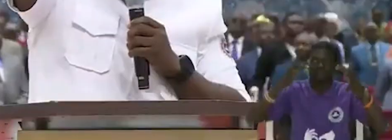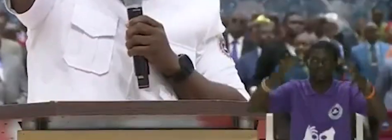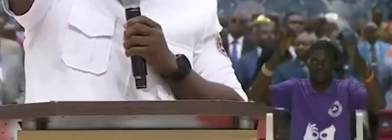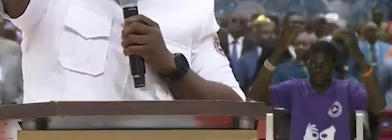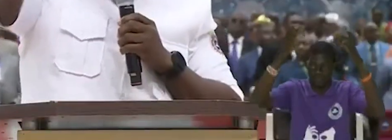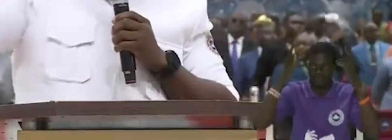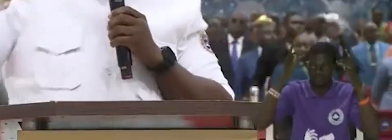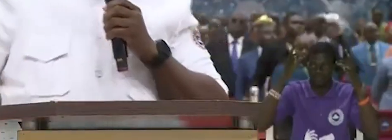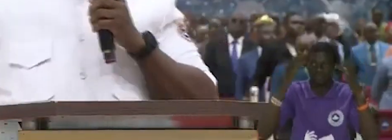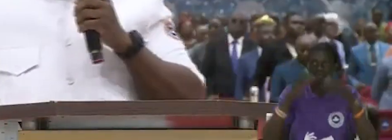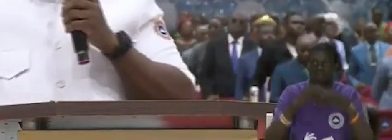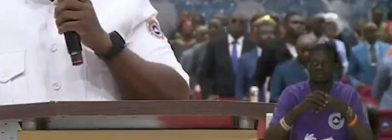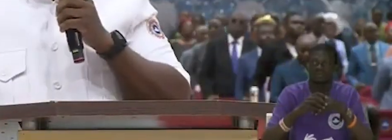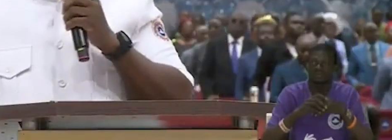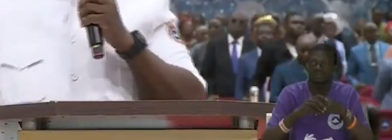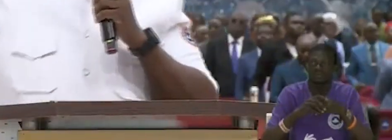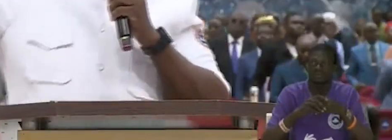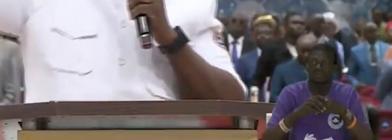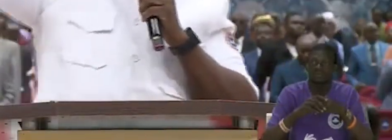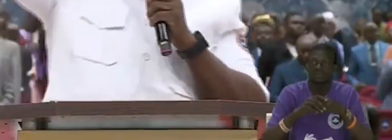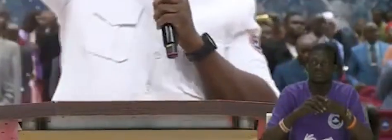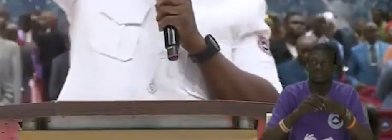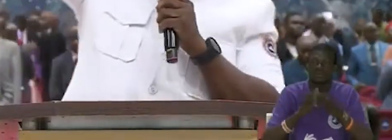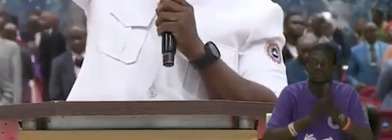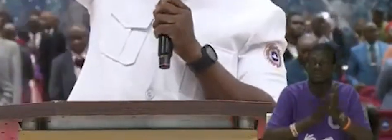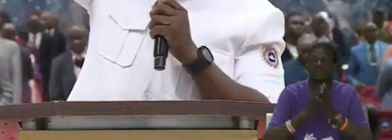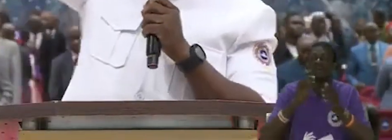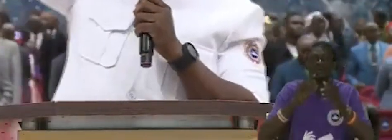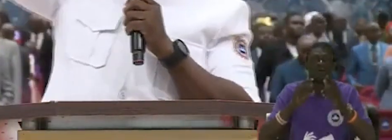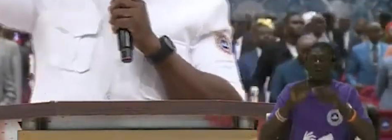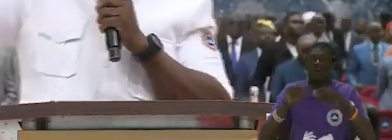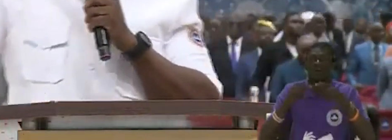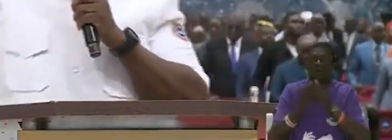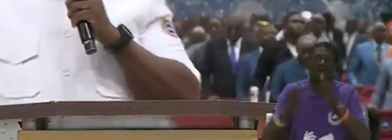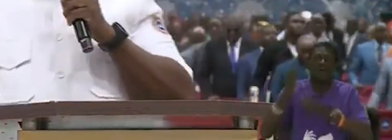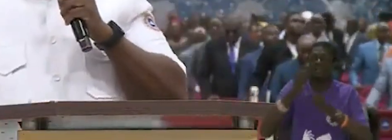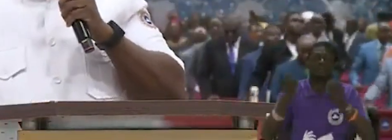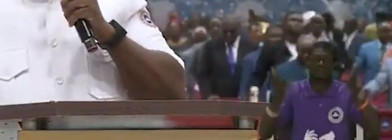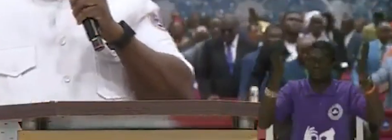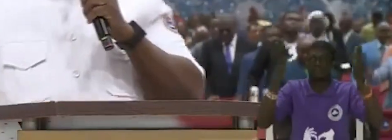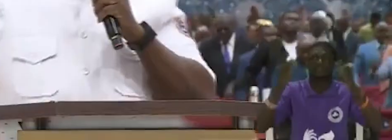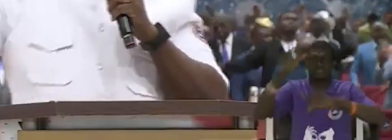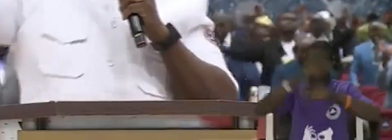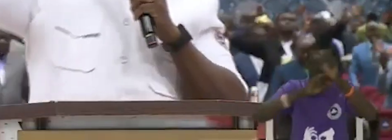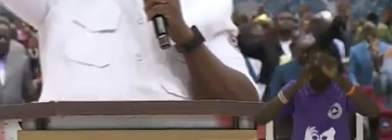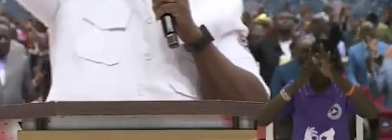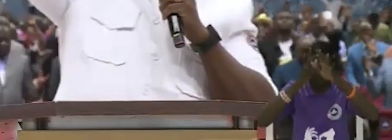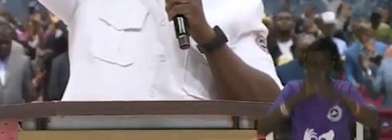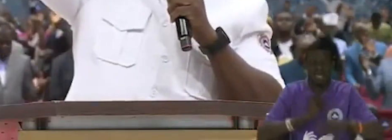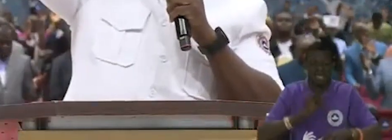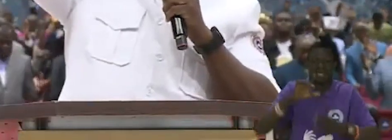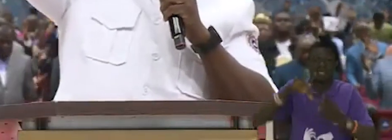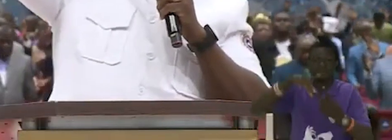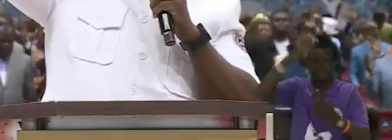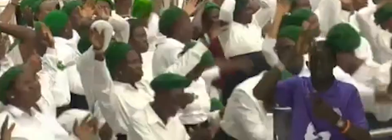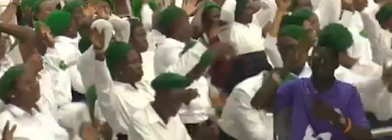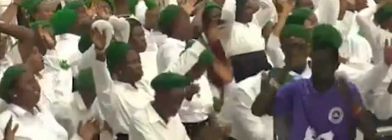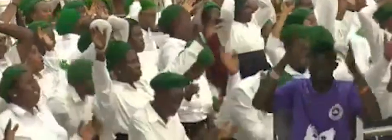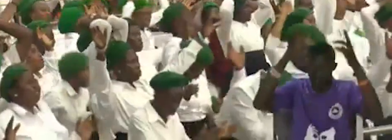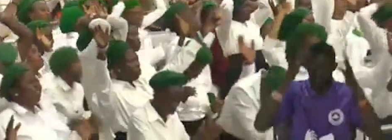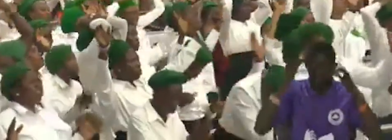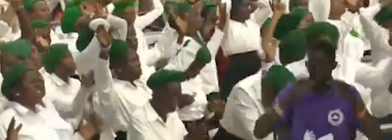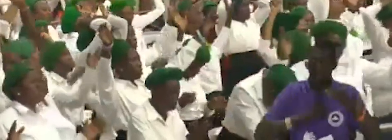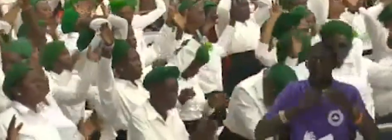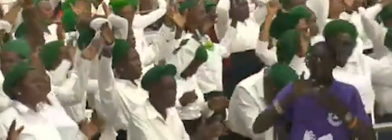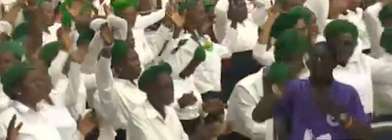What will you pick? Go ahead and speak to God Almighty with both hands up and say, Father, I pick your crown. I pick